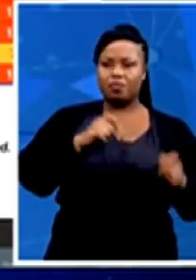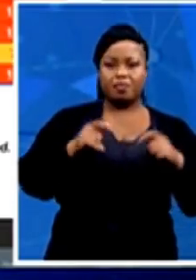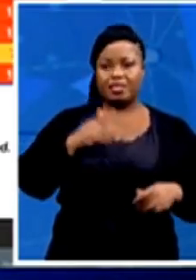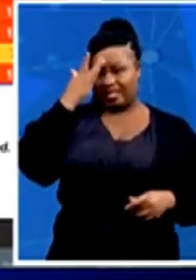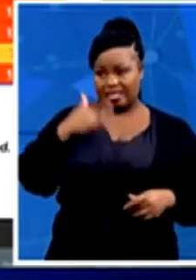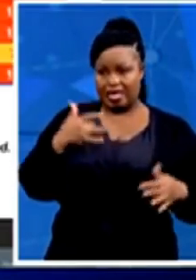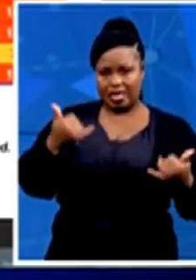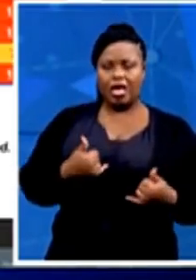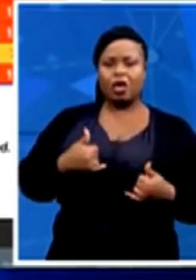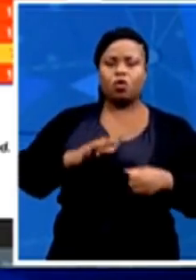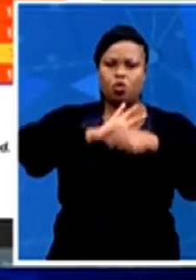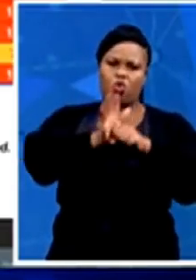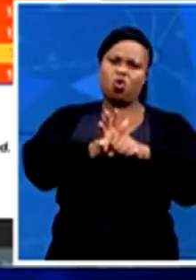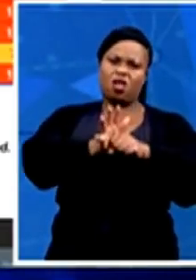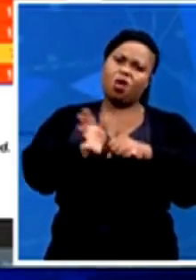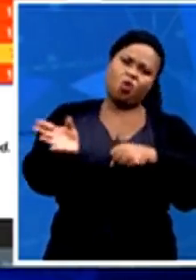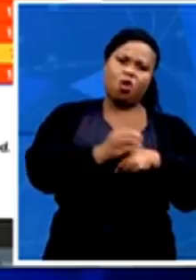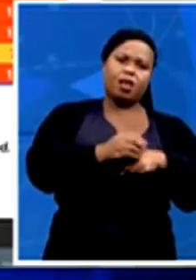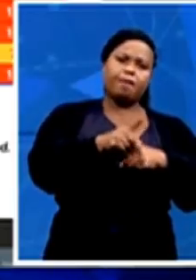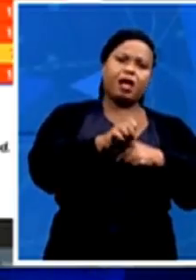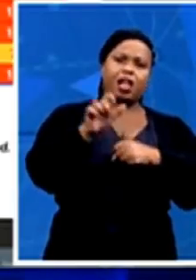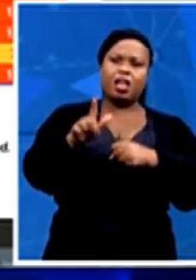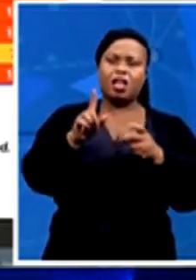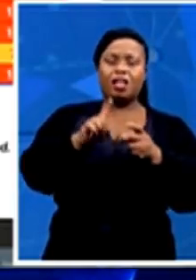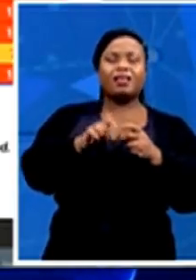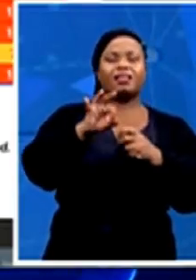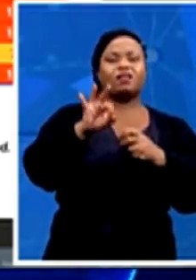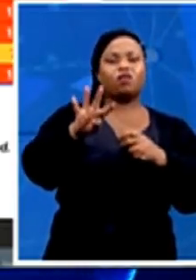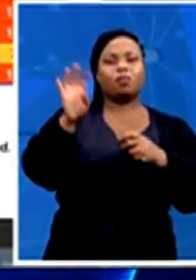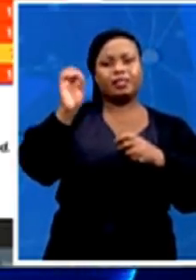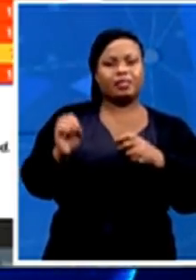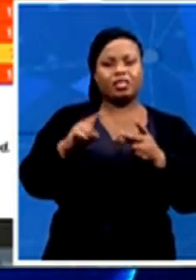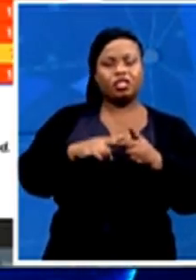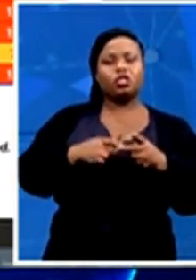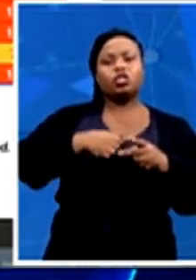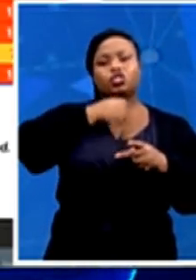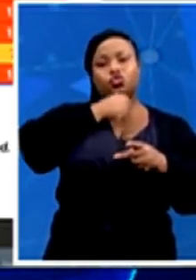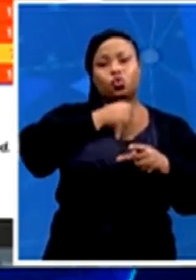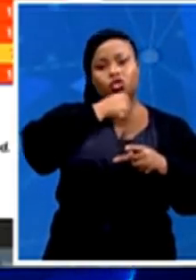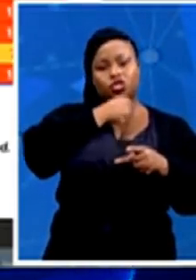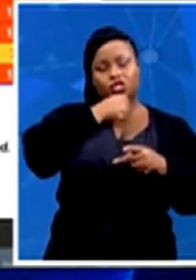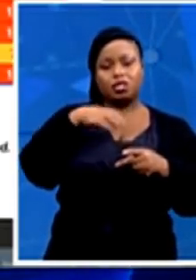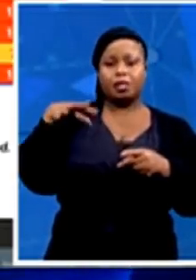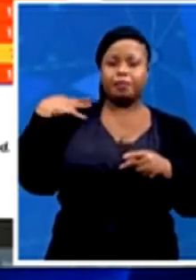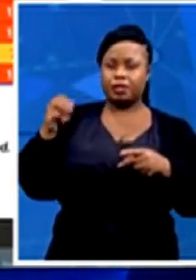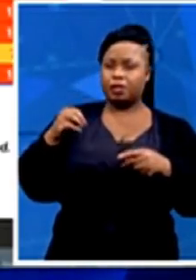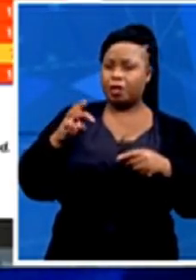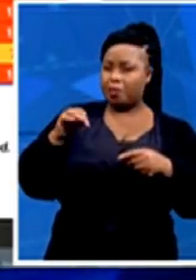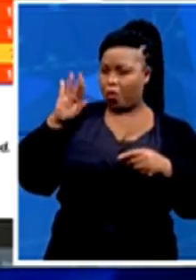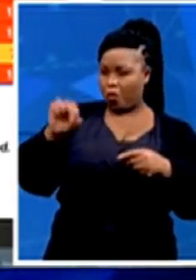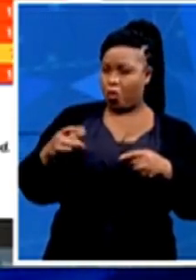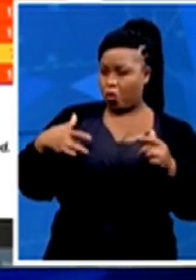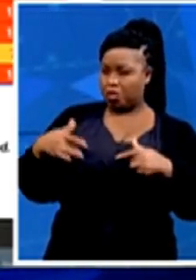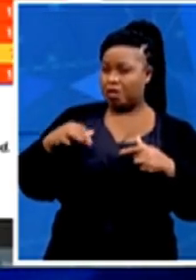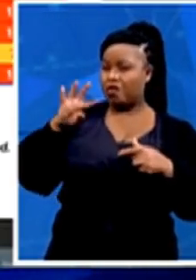like Paarl, it's 34%. A place like George, which Minister Mbombo is very concerned about, is already at 41%. So that means